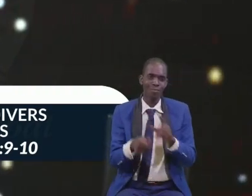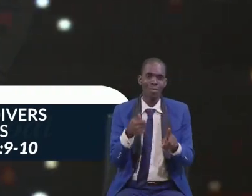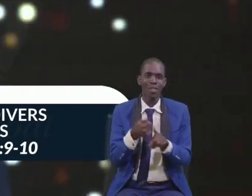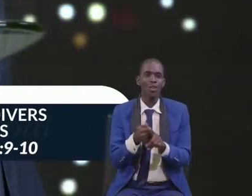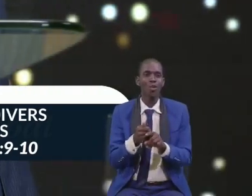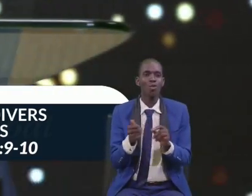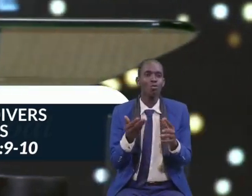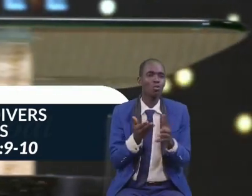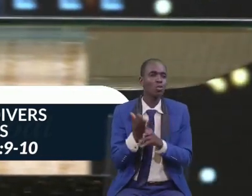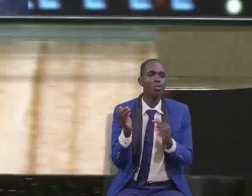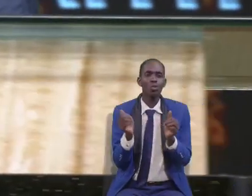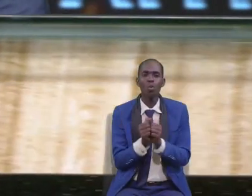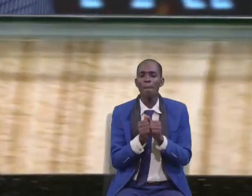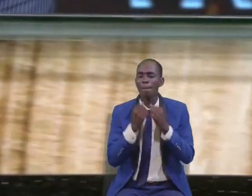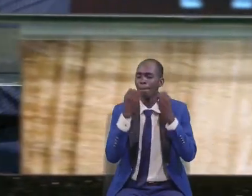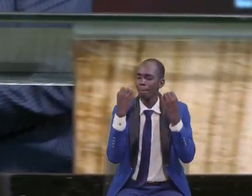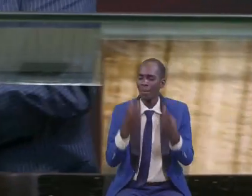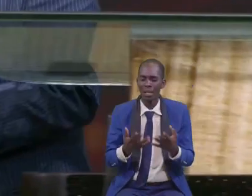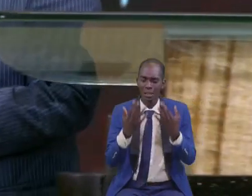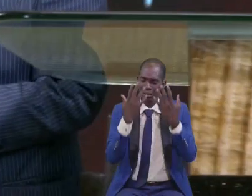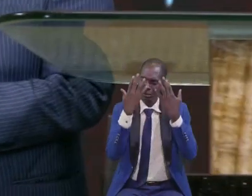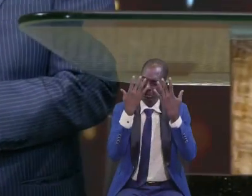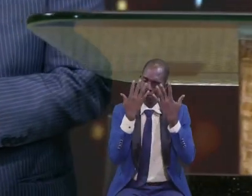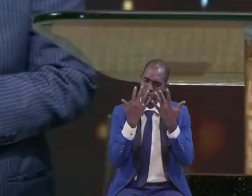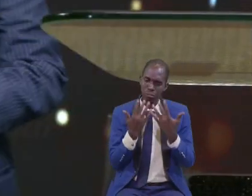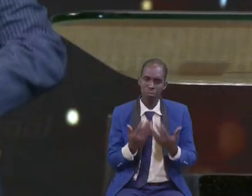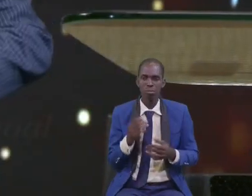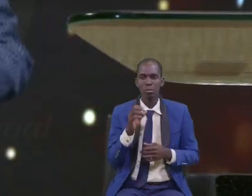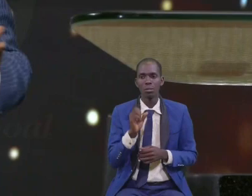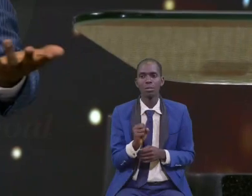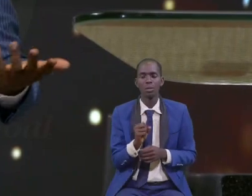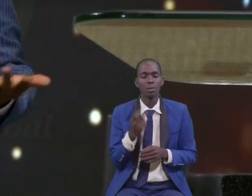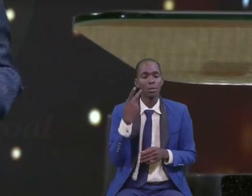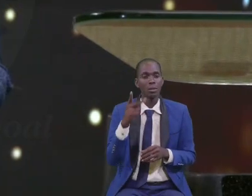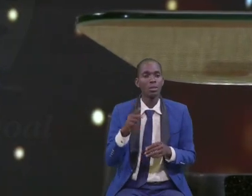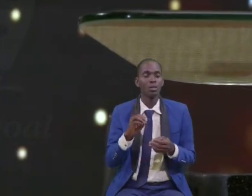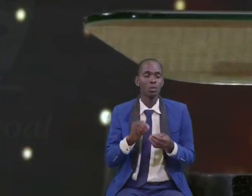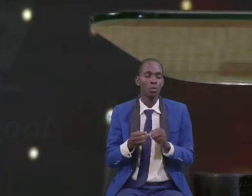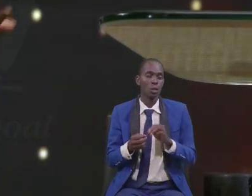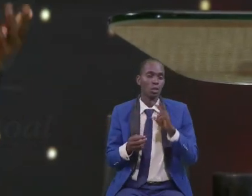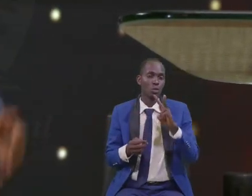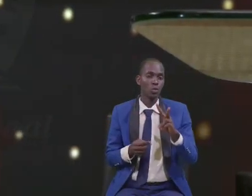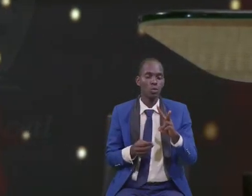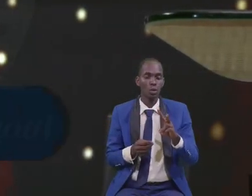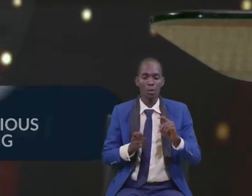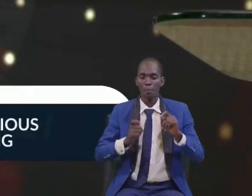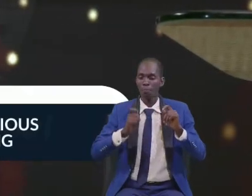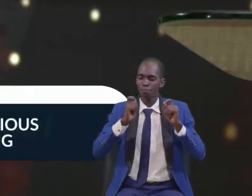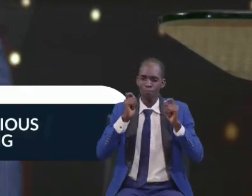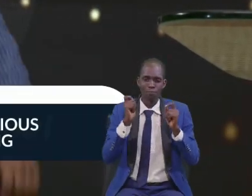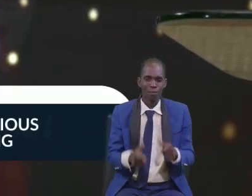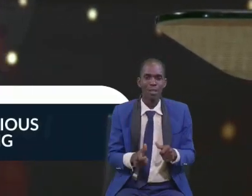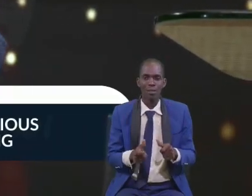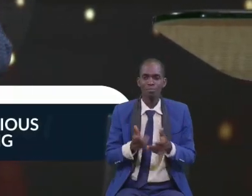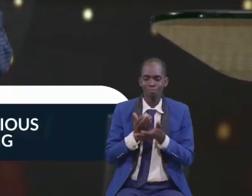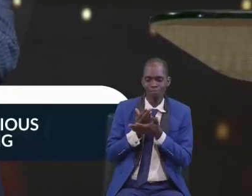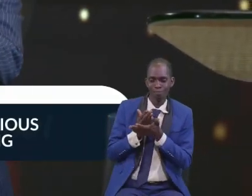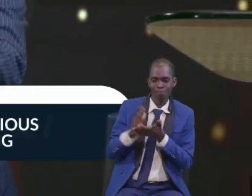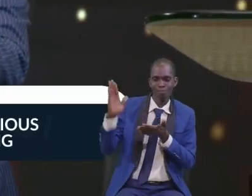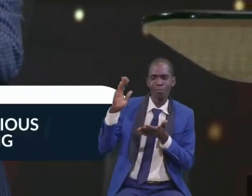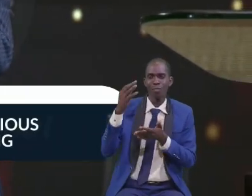many sorrows. We are coming to number 2 here. Number 2, we're looking at a prompt resistance